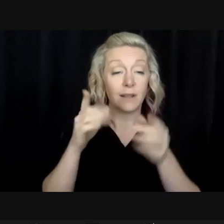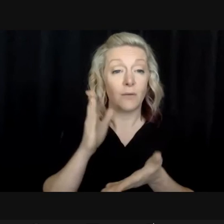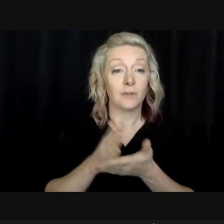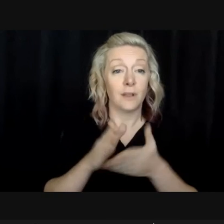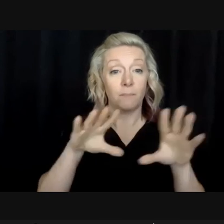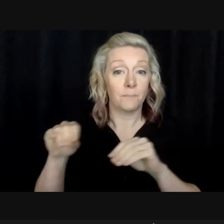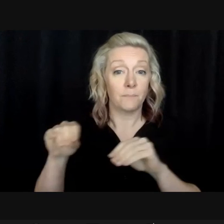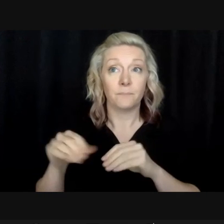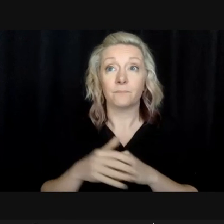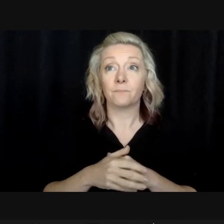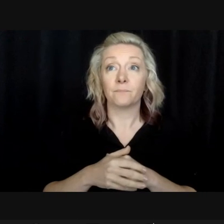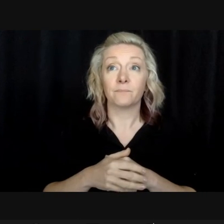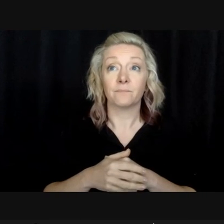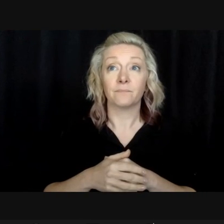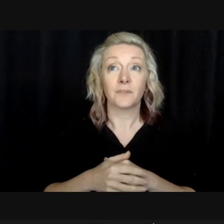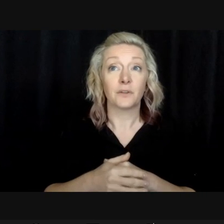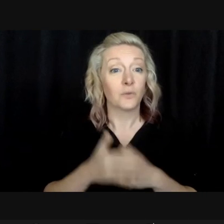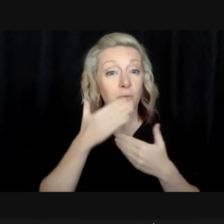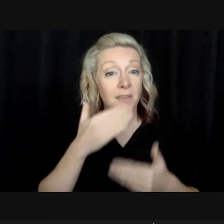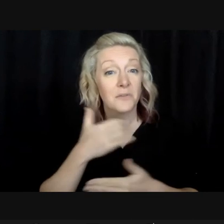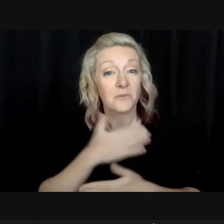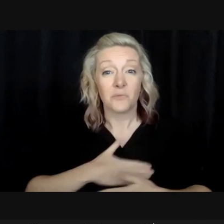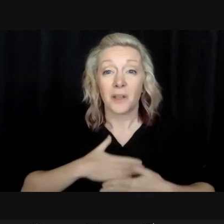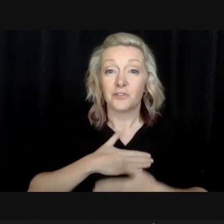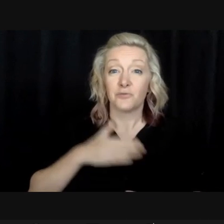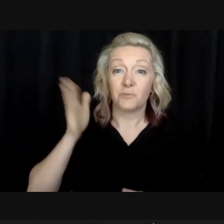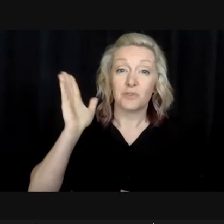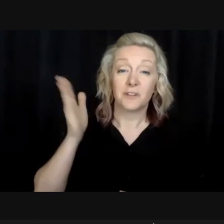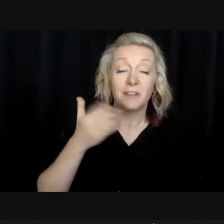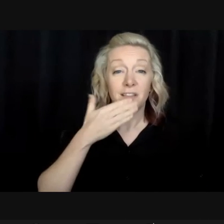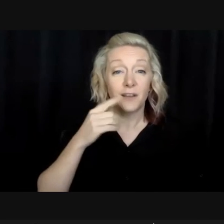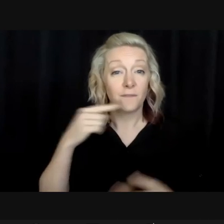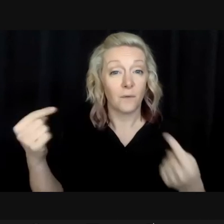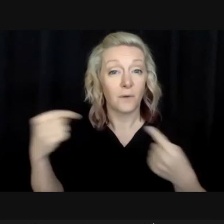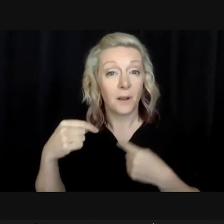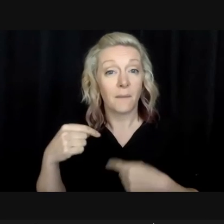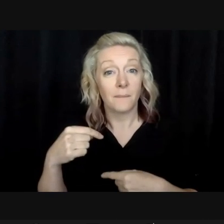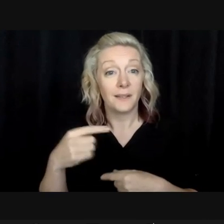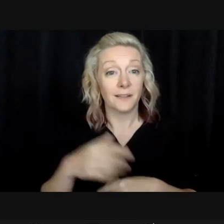tell you how much I enjoyed this. And thank you again for listening to me talk.